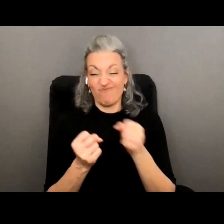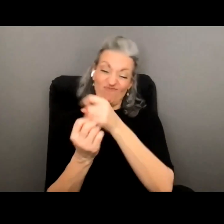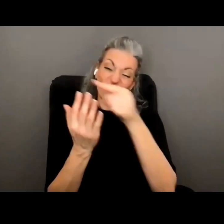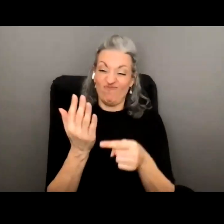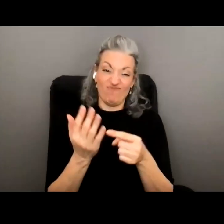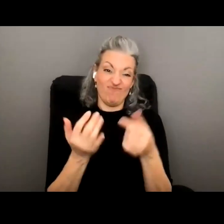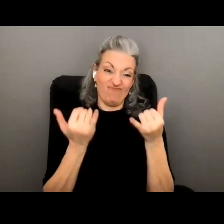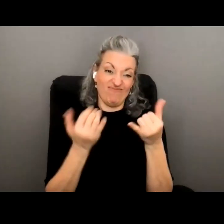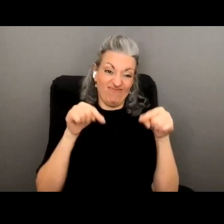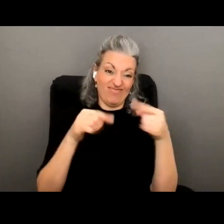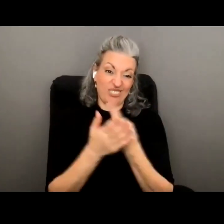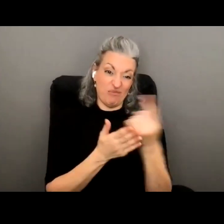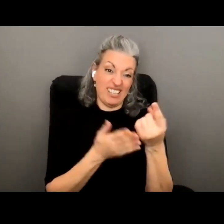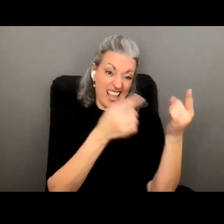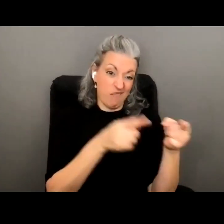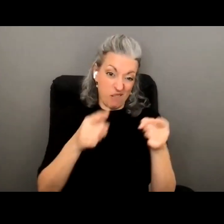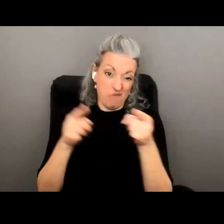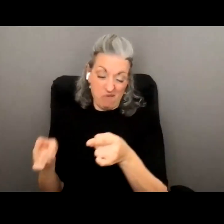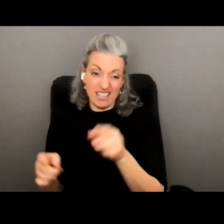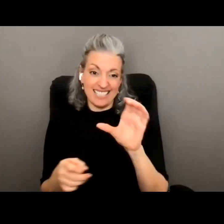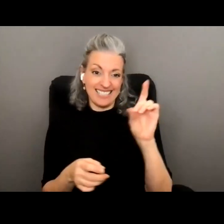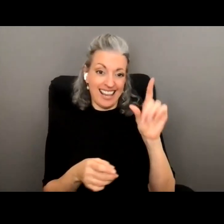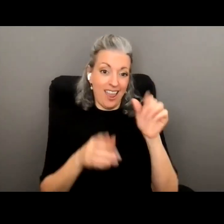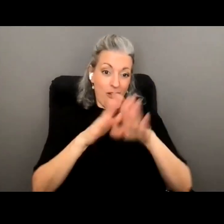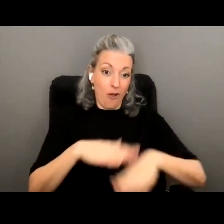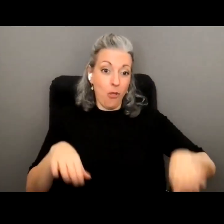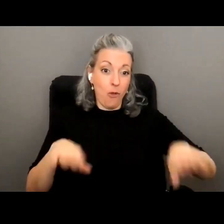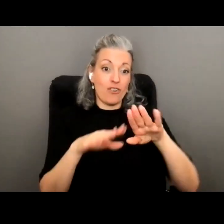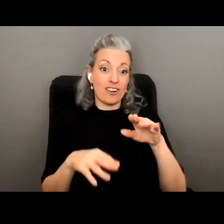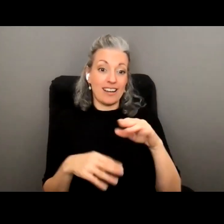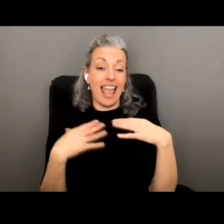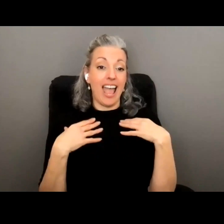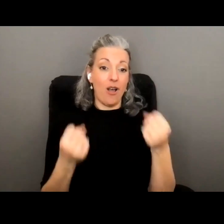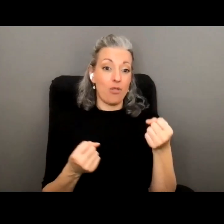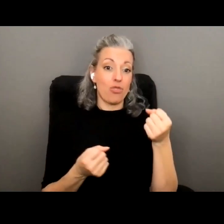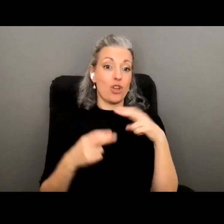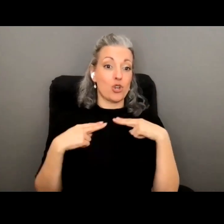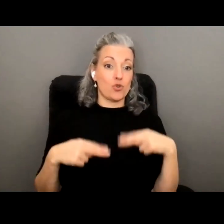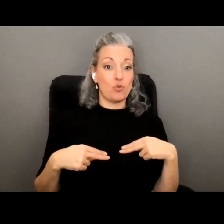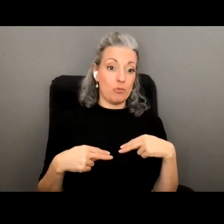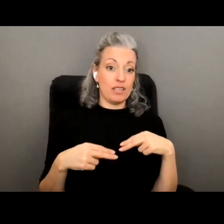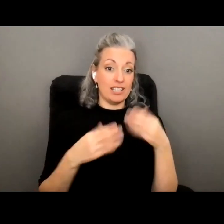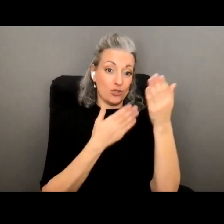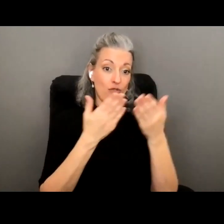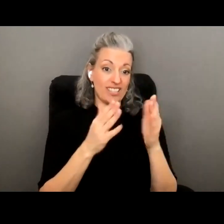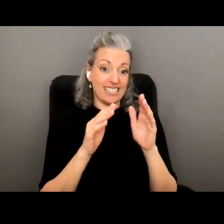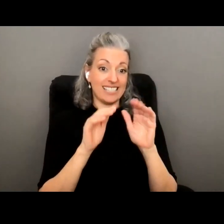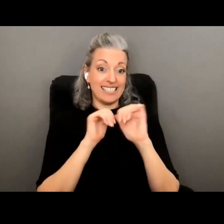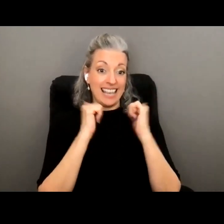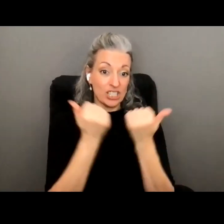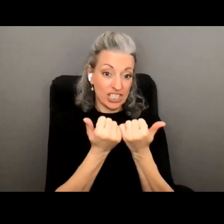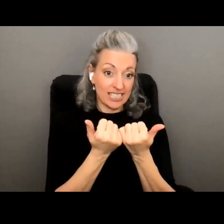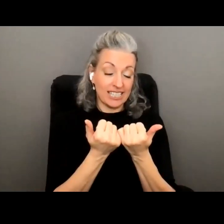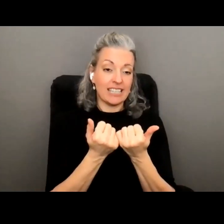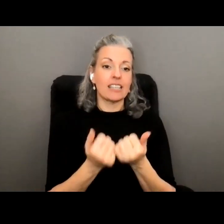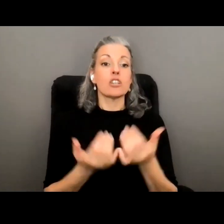happening this week at CDII across the Health and Human Services Agency and with our Master Plan for Aging team. I'll turn